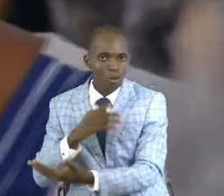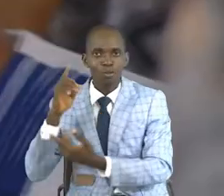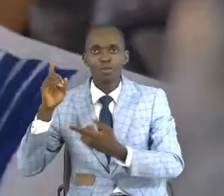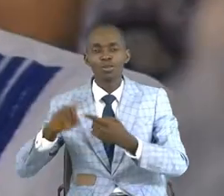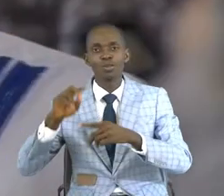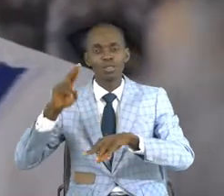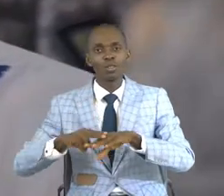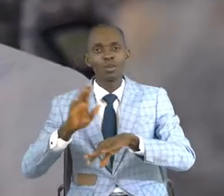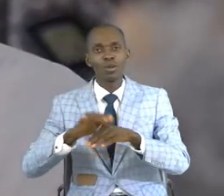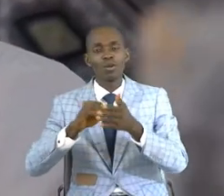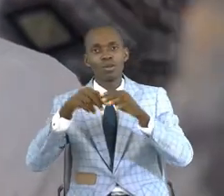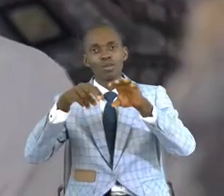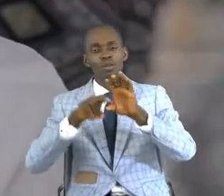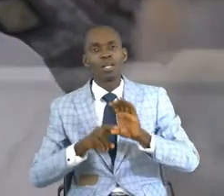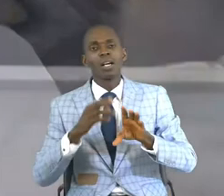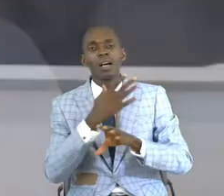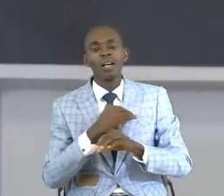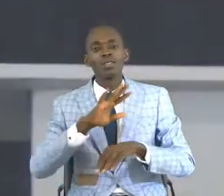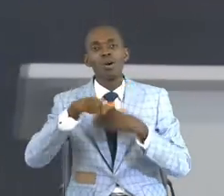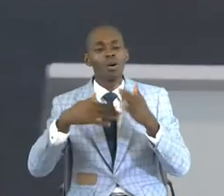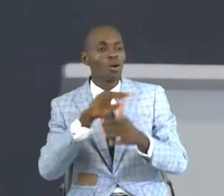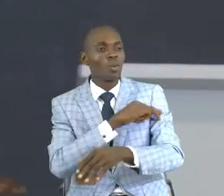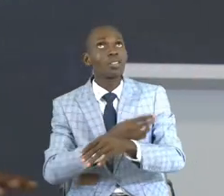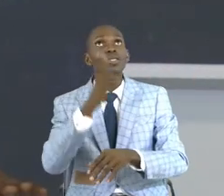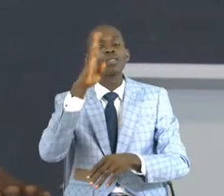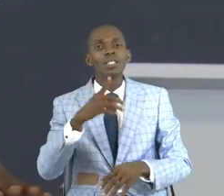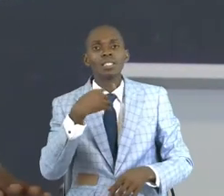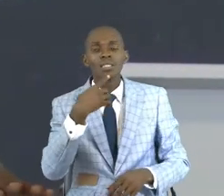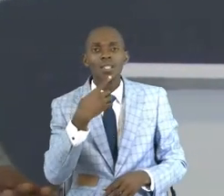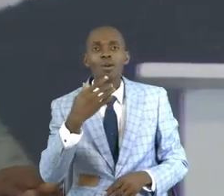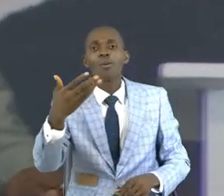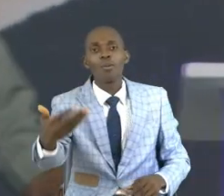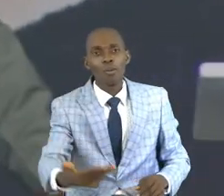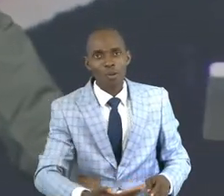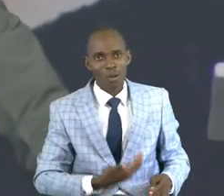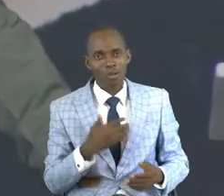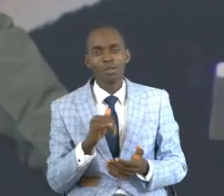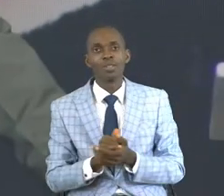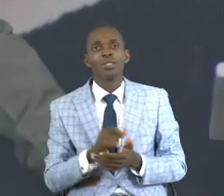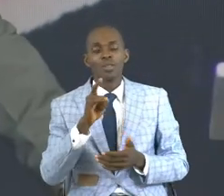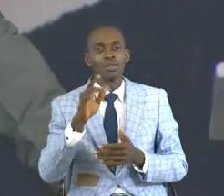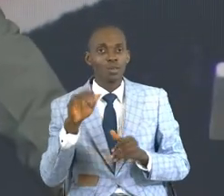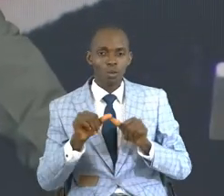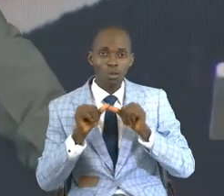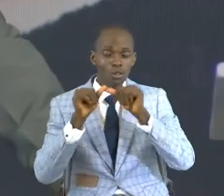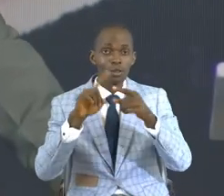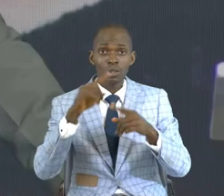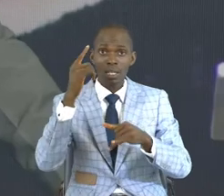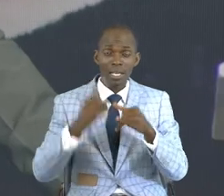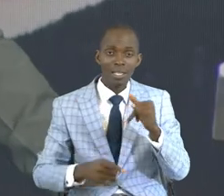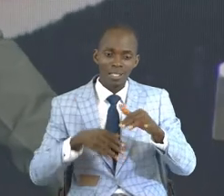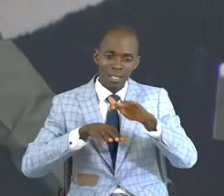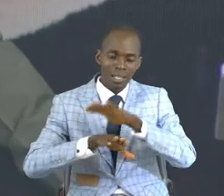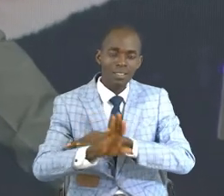Almighty God says, welcome. You endured to the very end. Enter into the